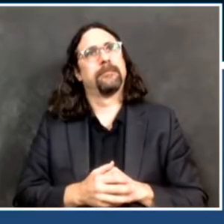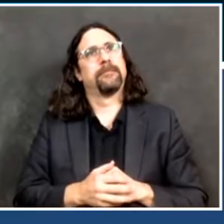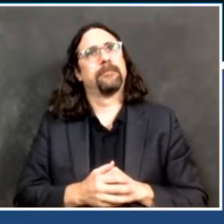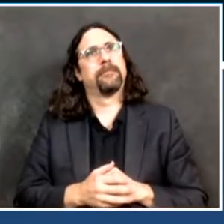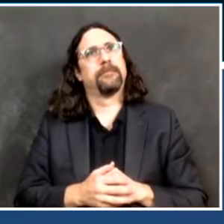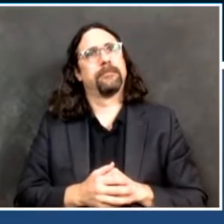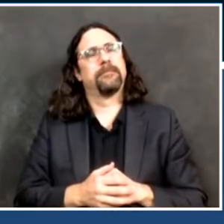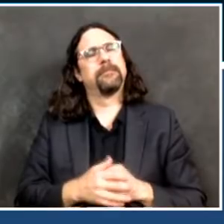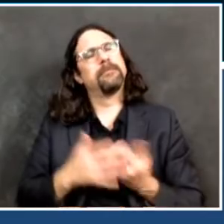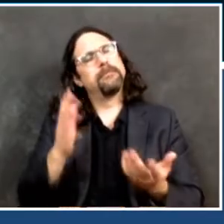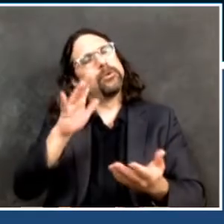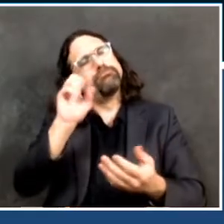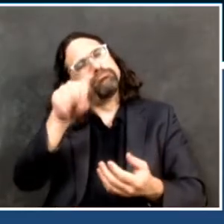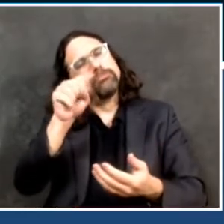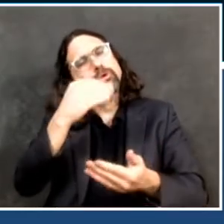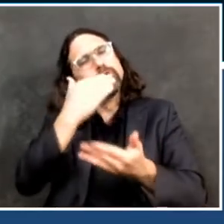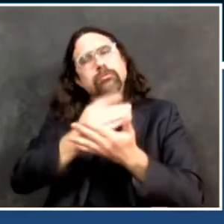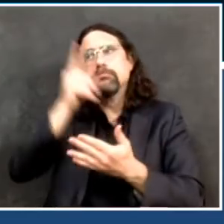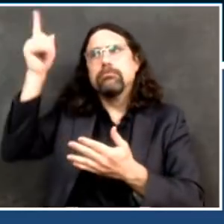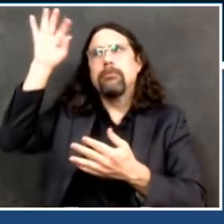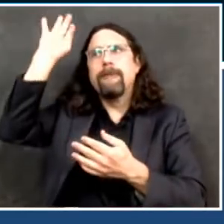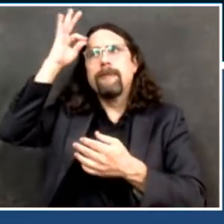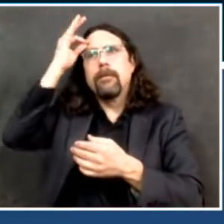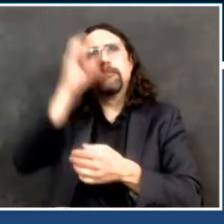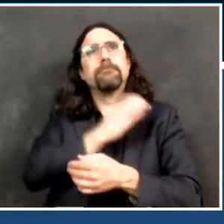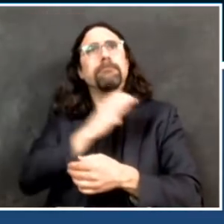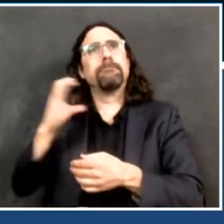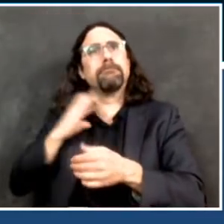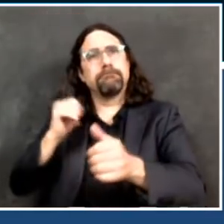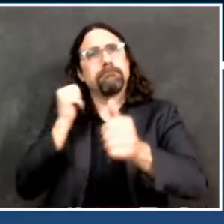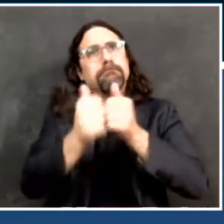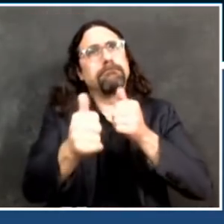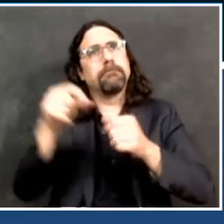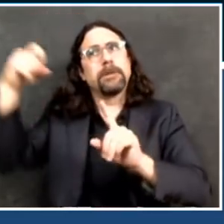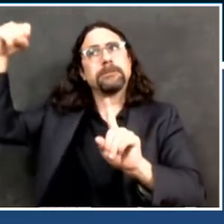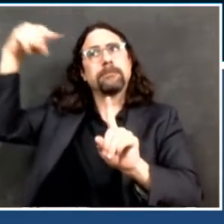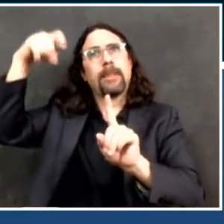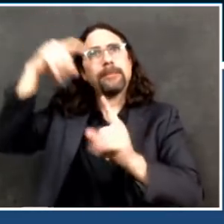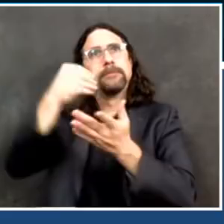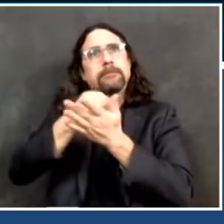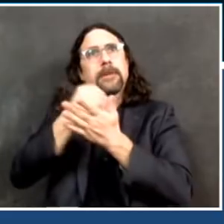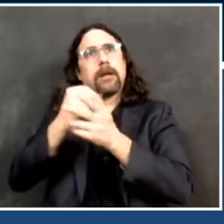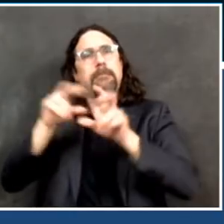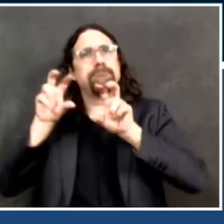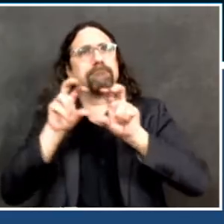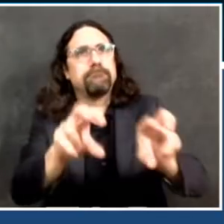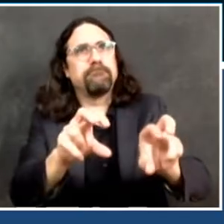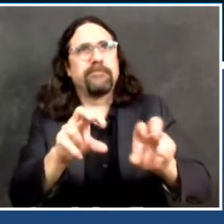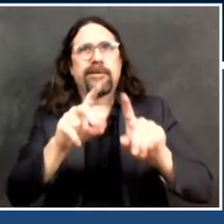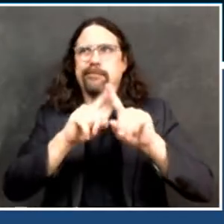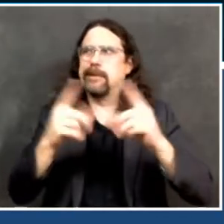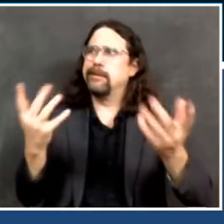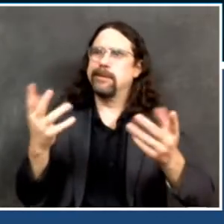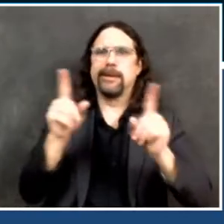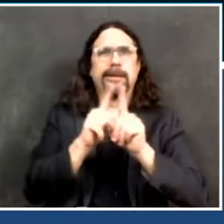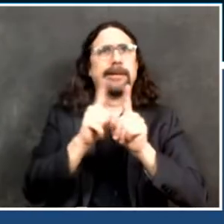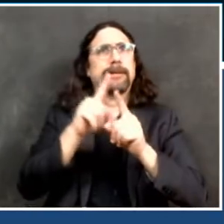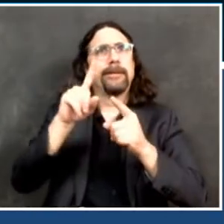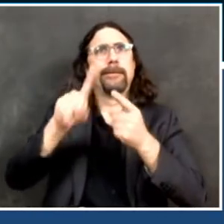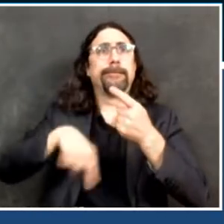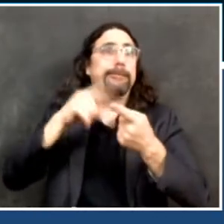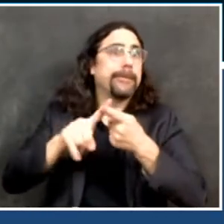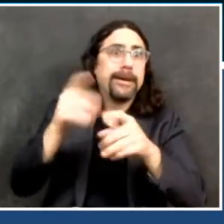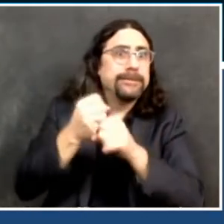know not everyone's going to get that money right away. We know there's a lot of red tape that some people have to navigate. We know there'll be time lags. We know